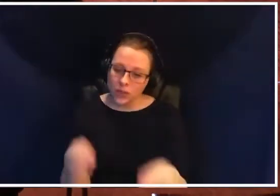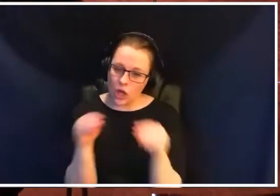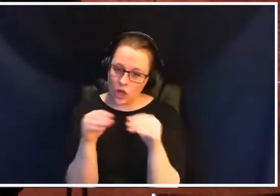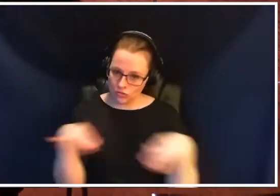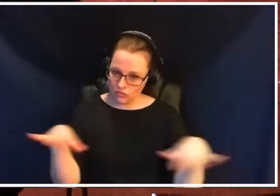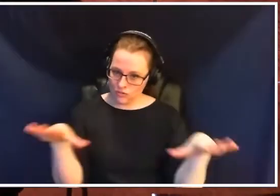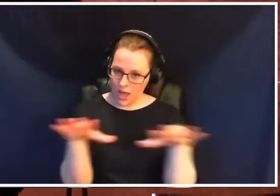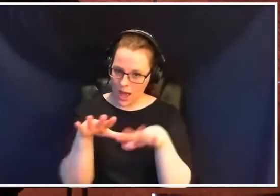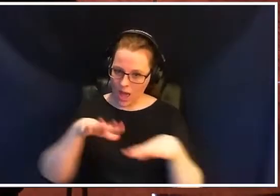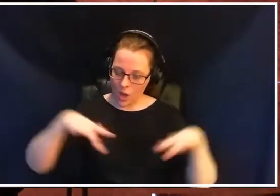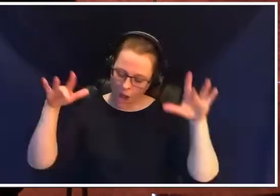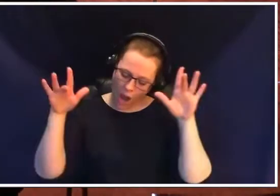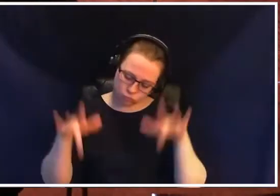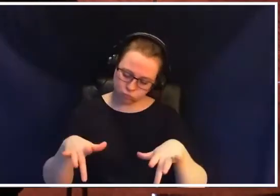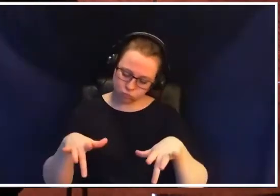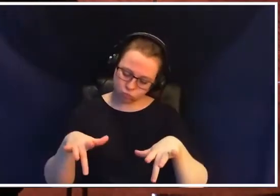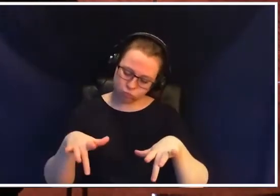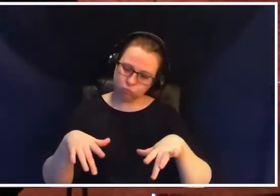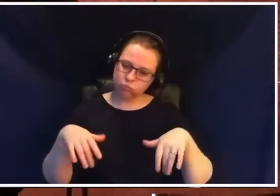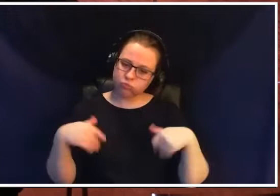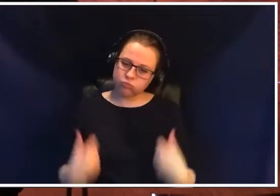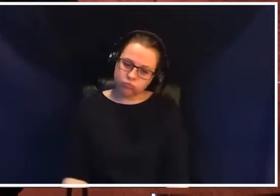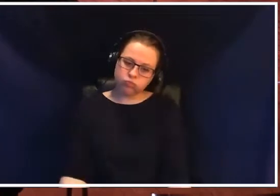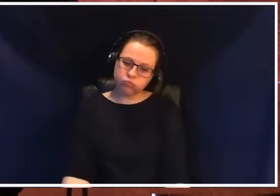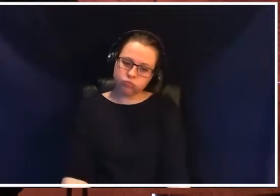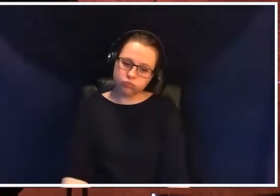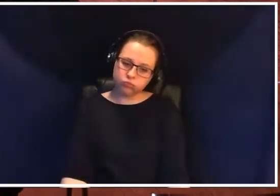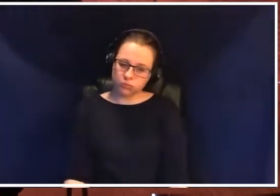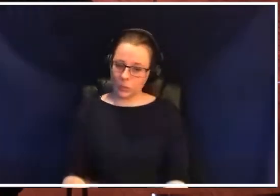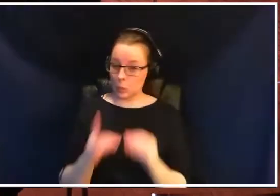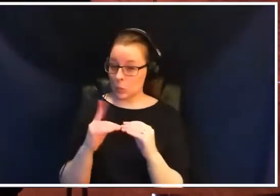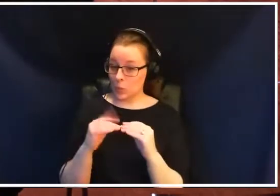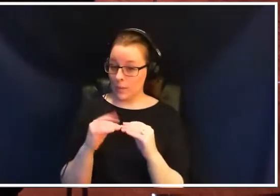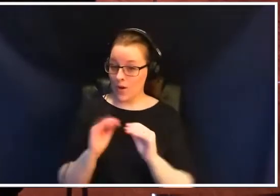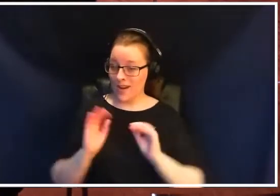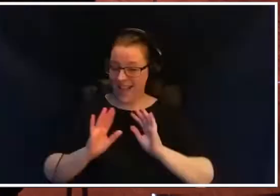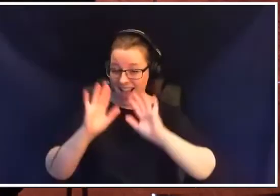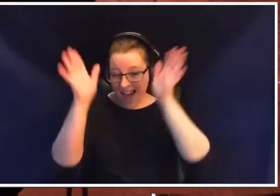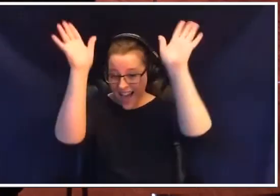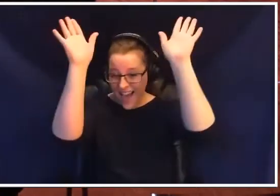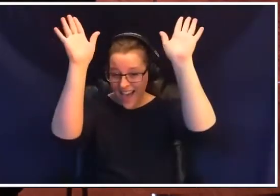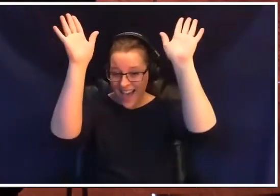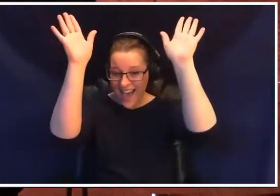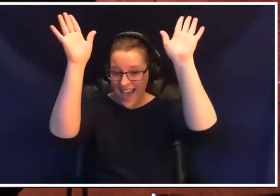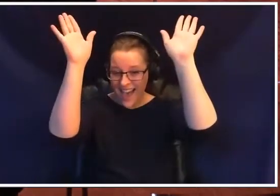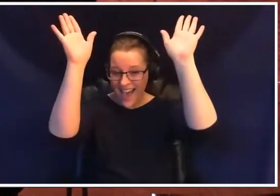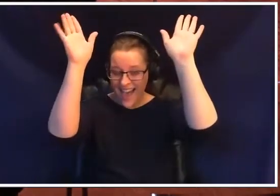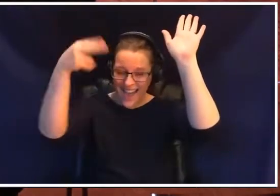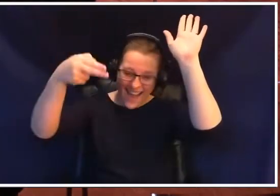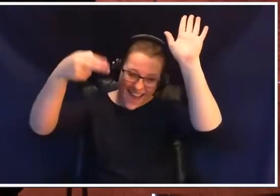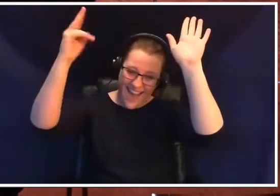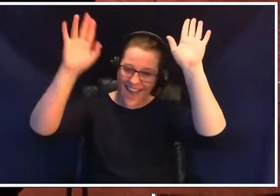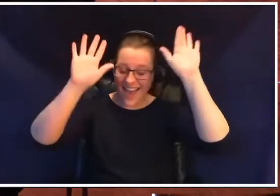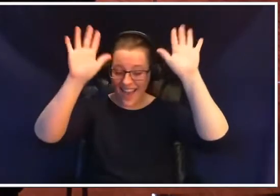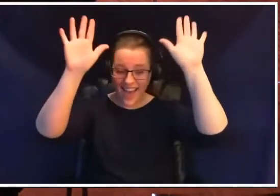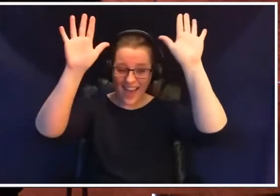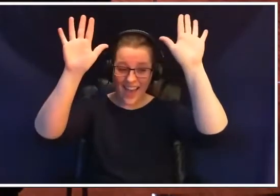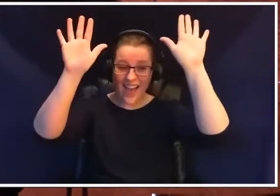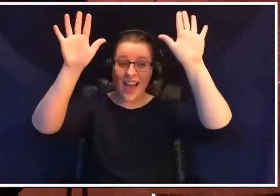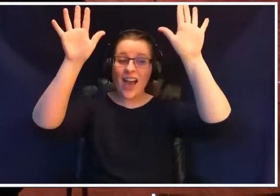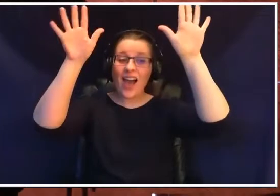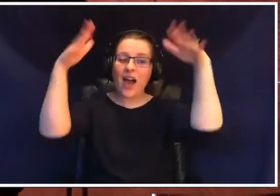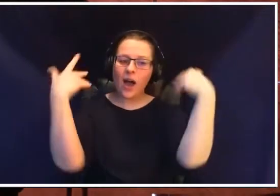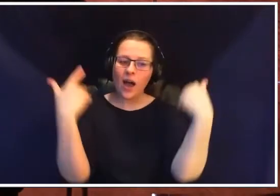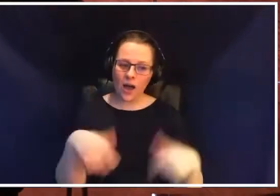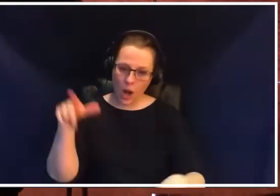low, low, low to the ground. Now let's do that one more time. Arms up, reach, reach, reach, and drop them